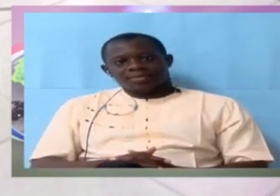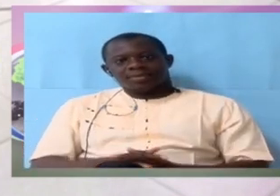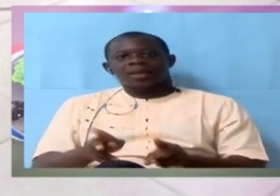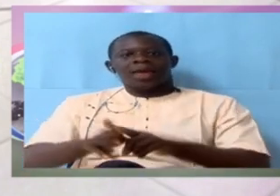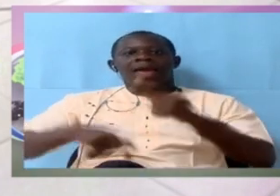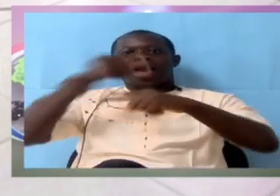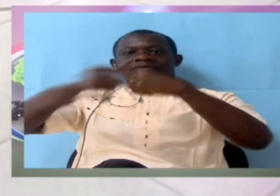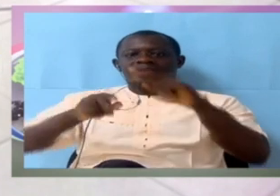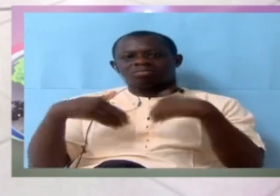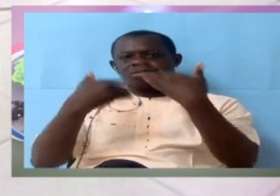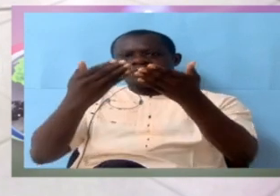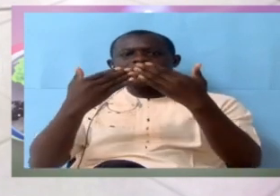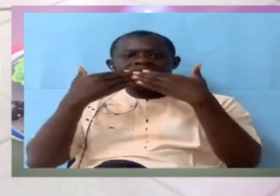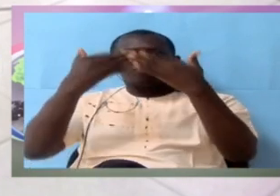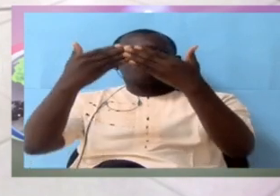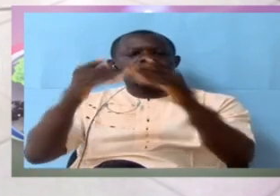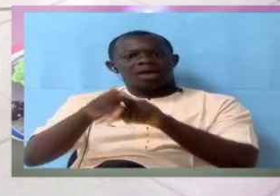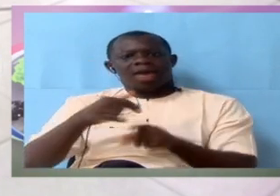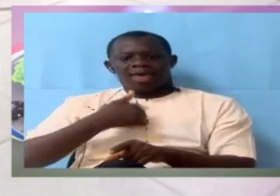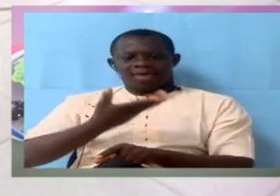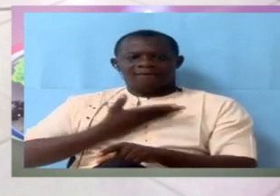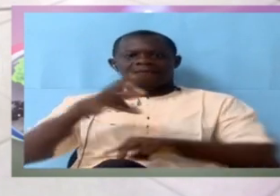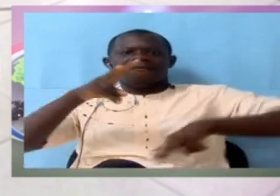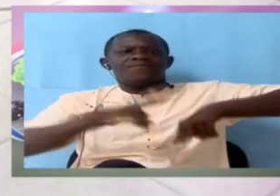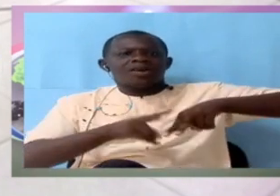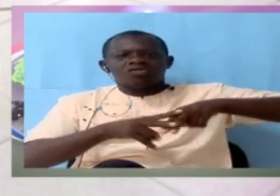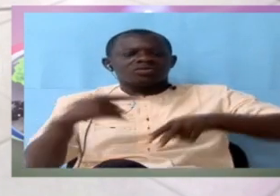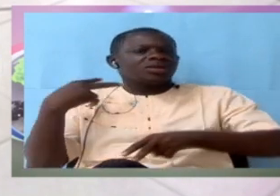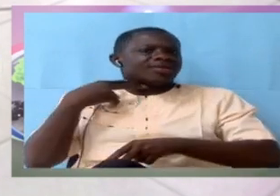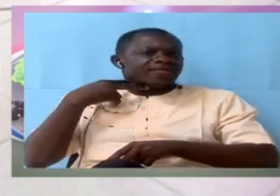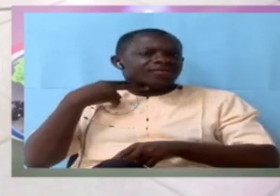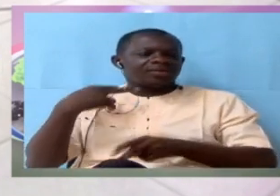After I was given the information that I have the virus,